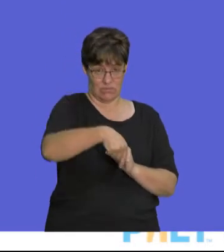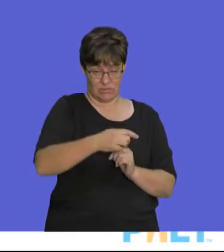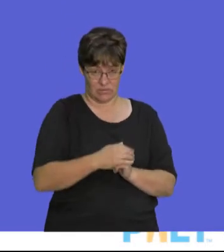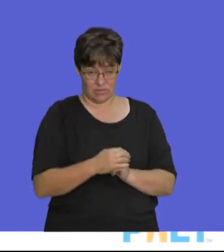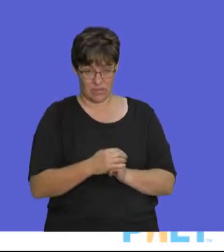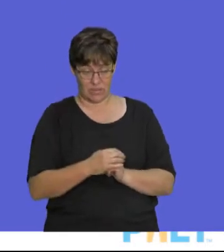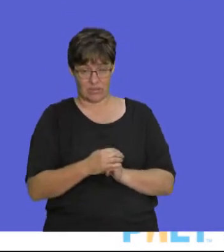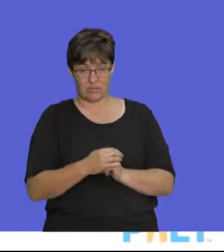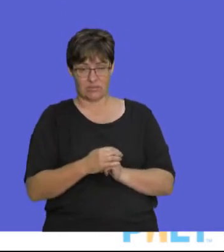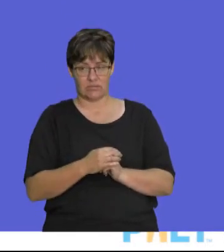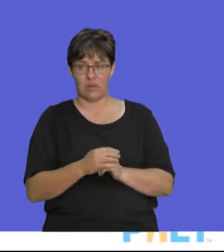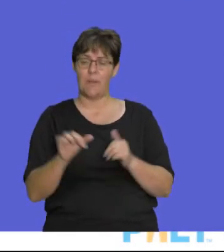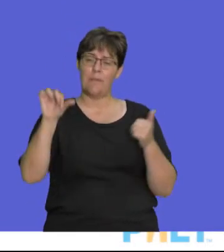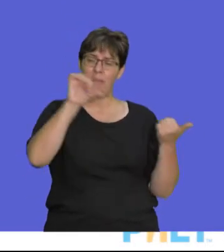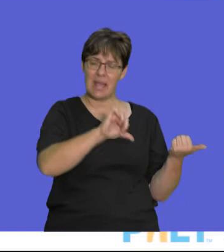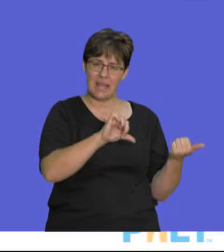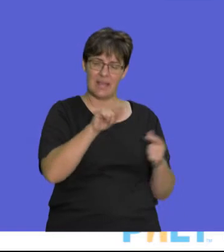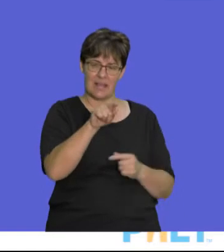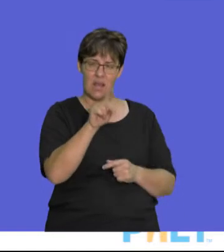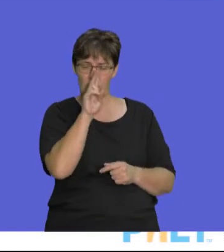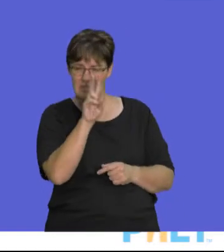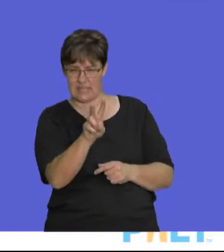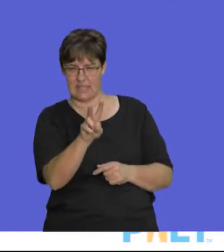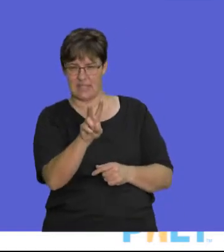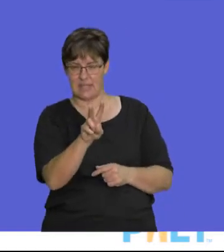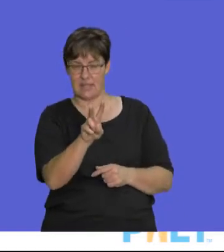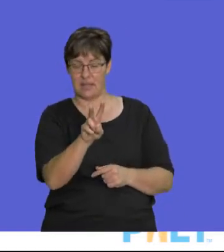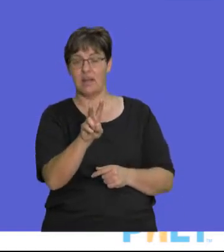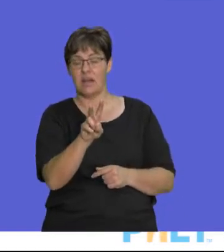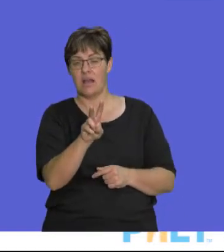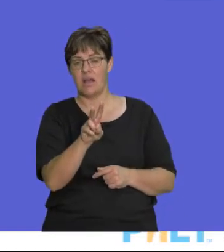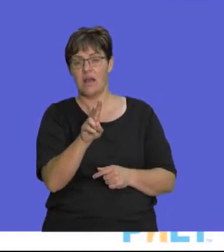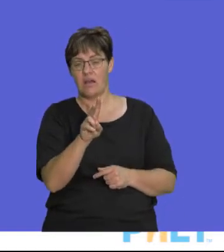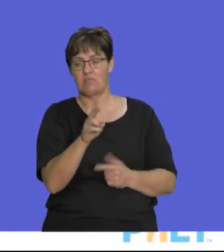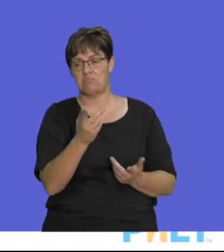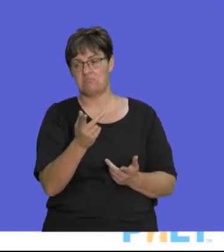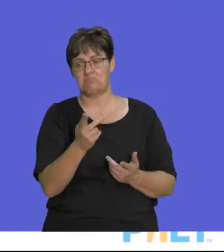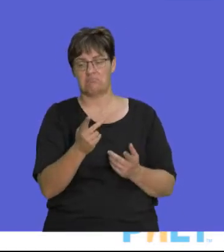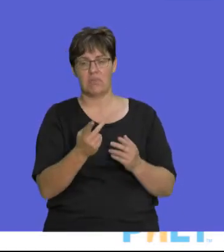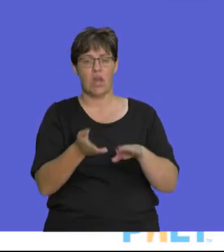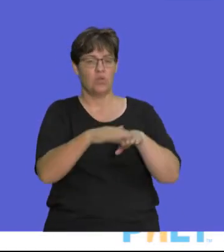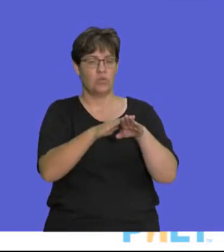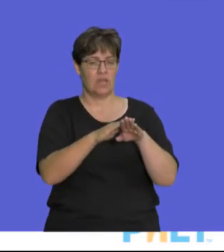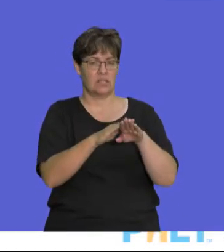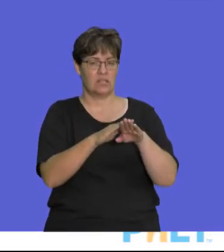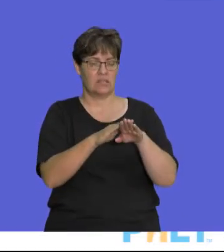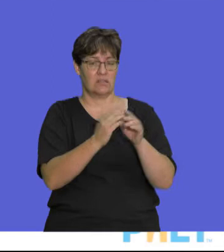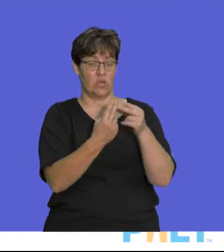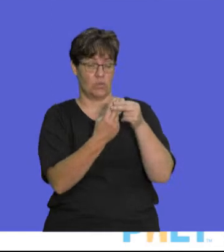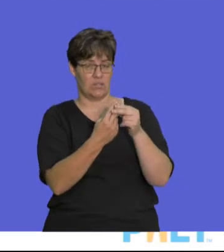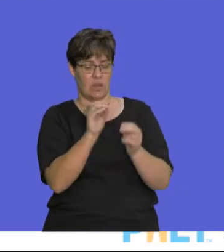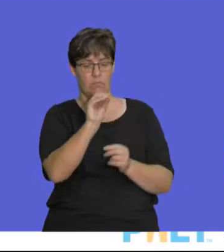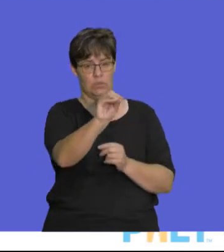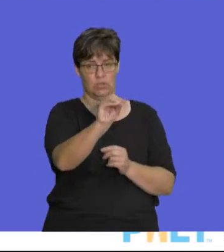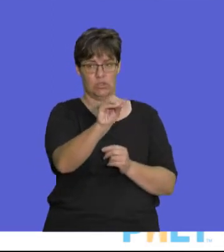you'd realize that if we take a sensor or our unit charge, place it there, it would show that it's actually towards